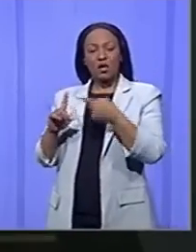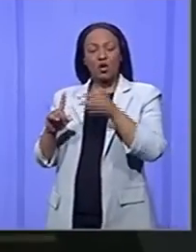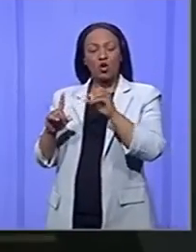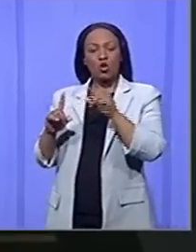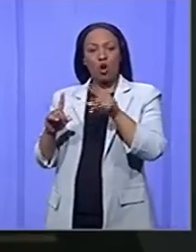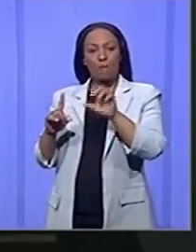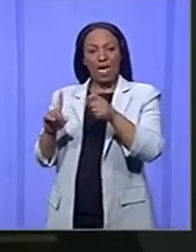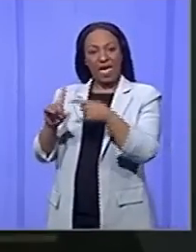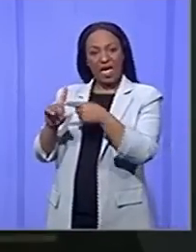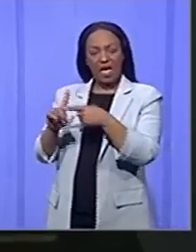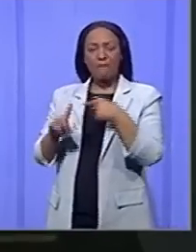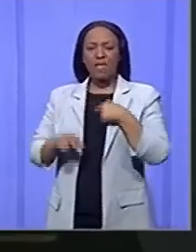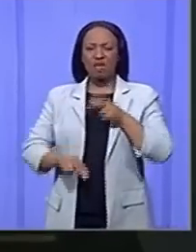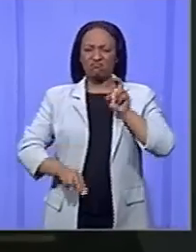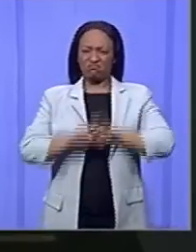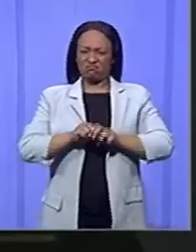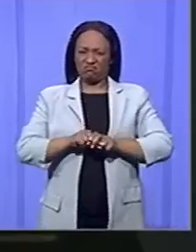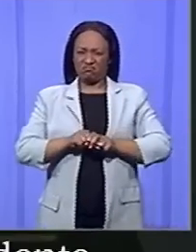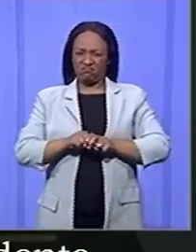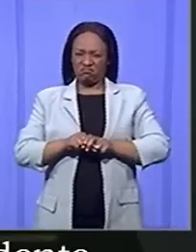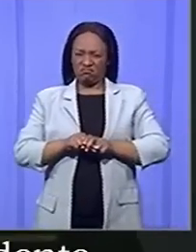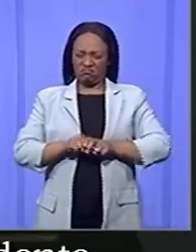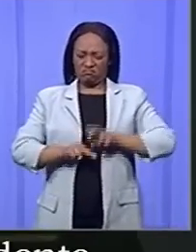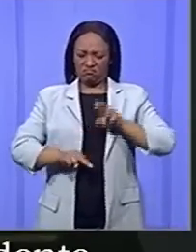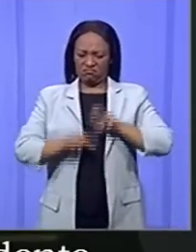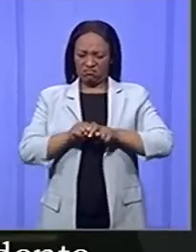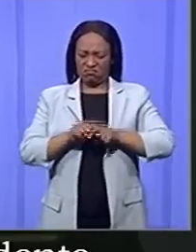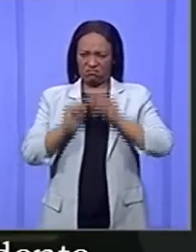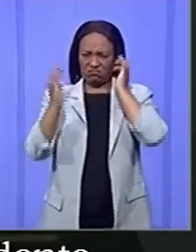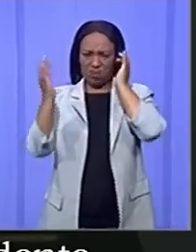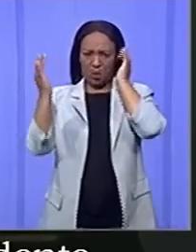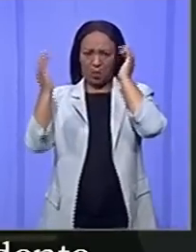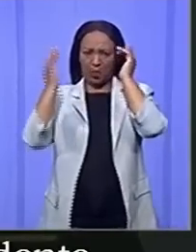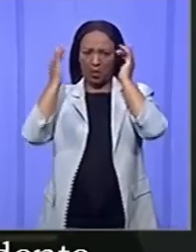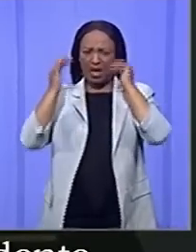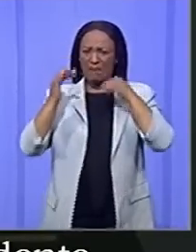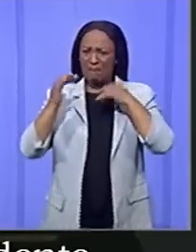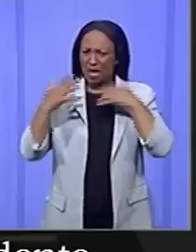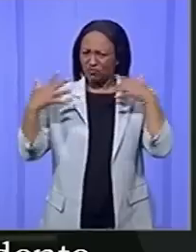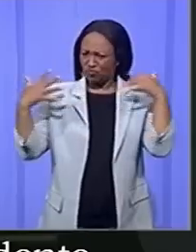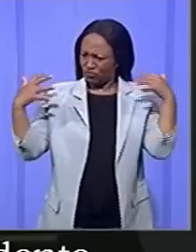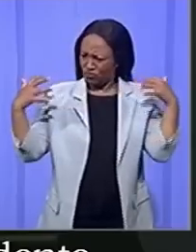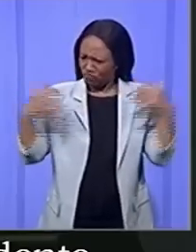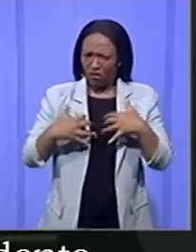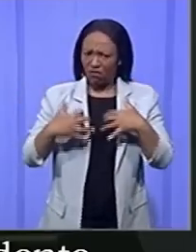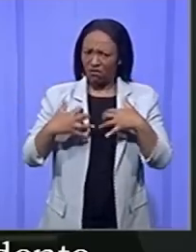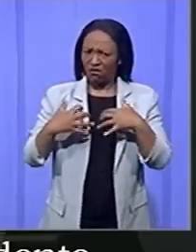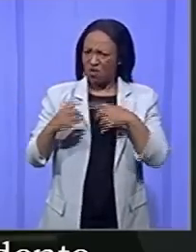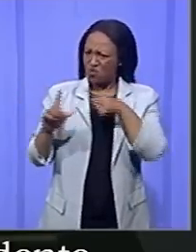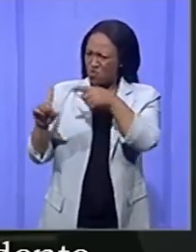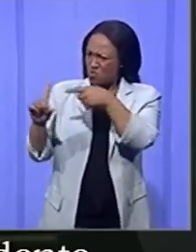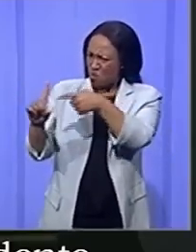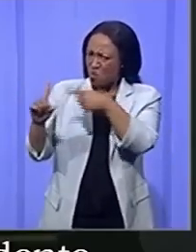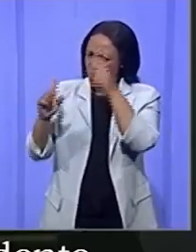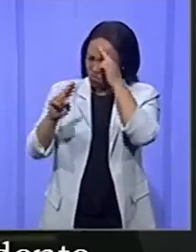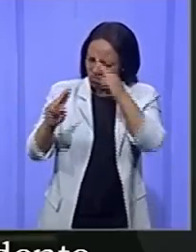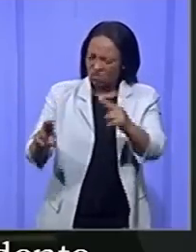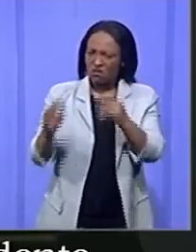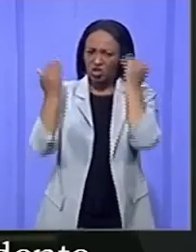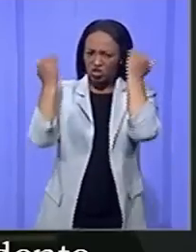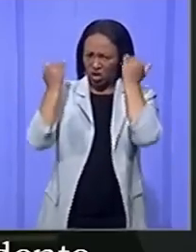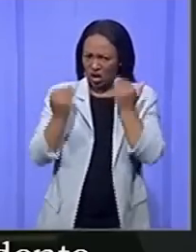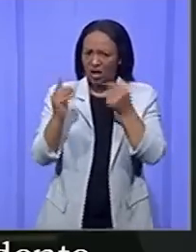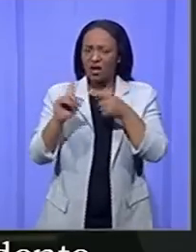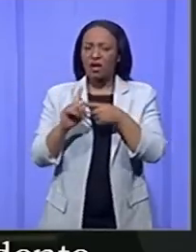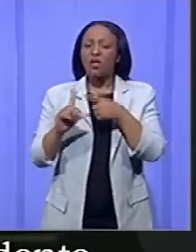there and I'm shocked because you, Honorable Judge, have sent many